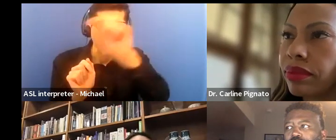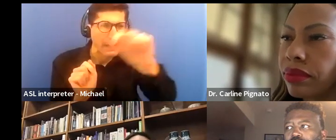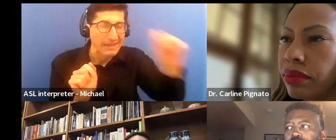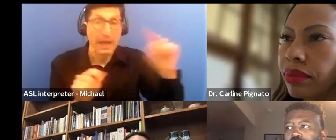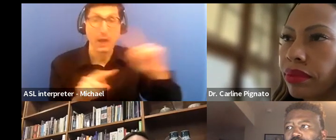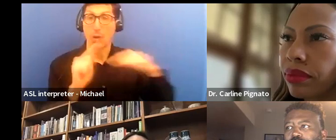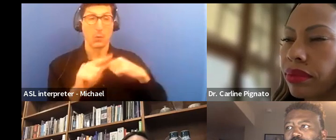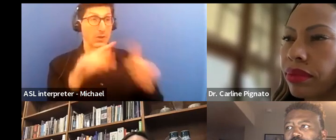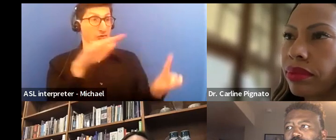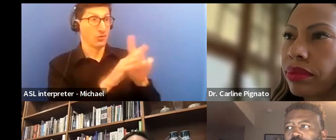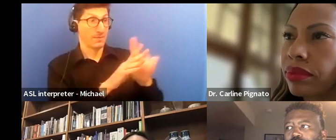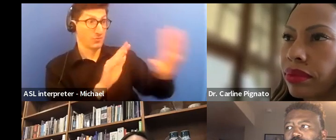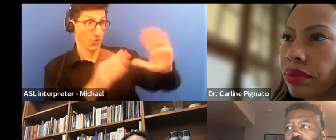visit.